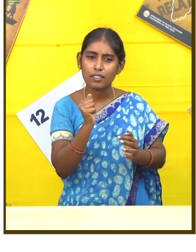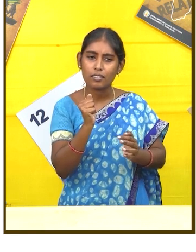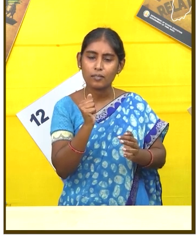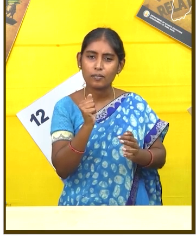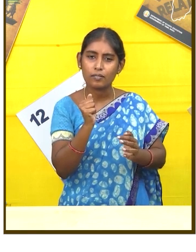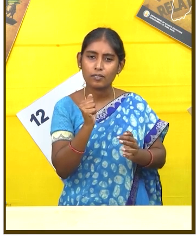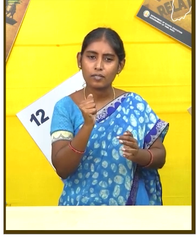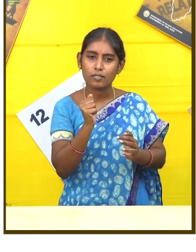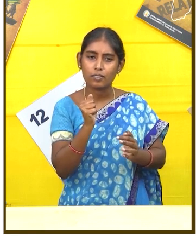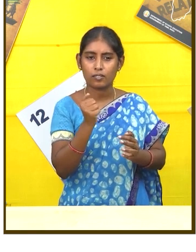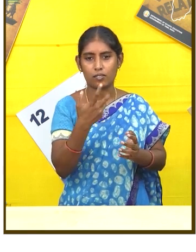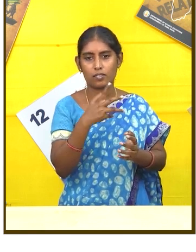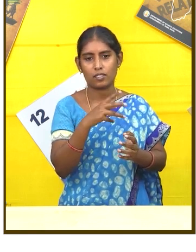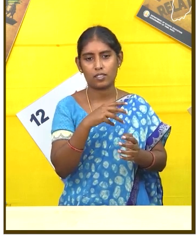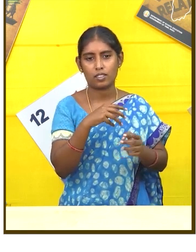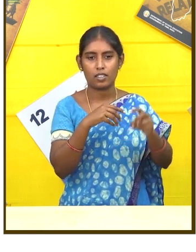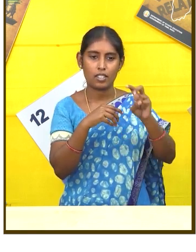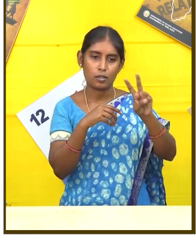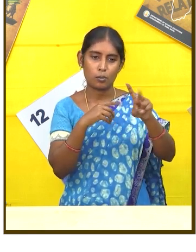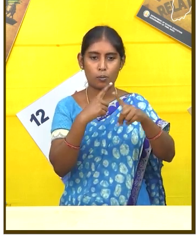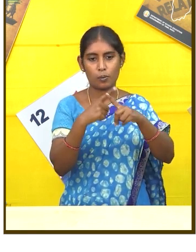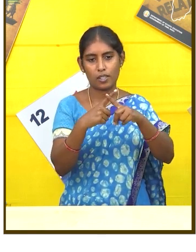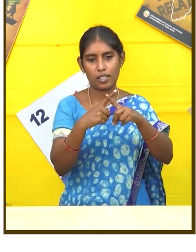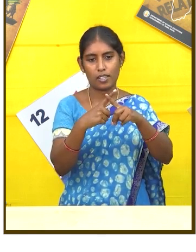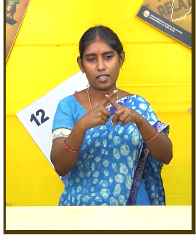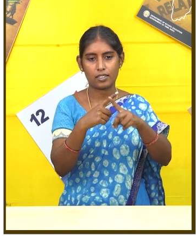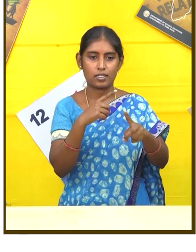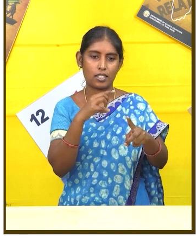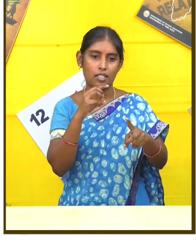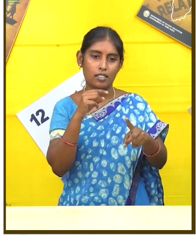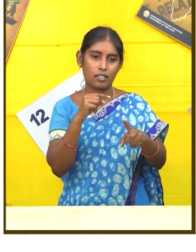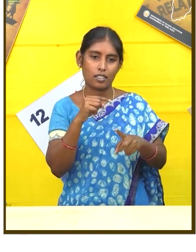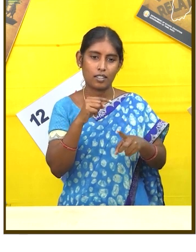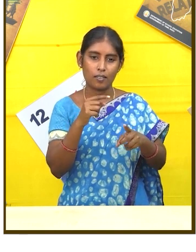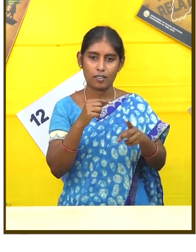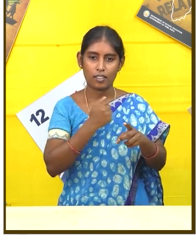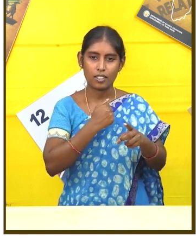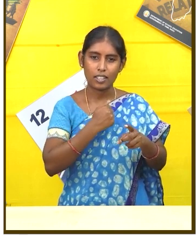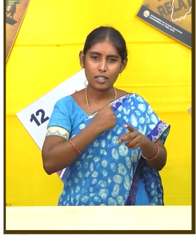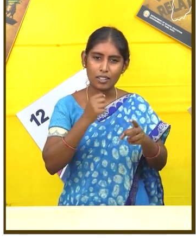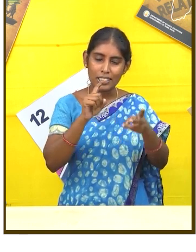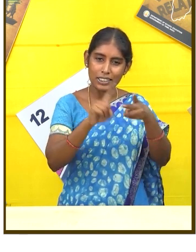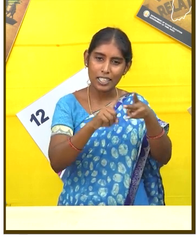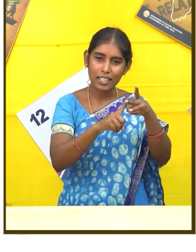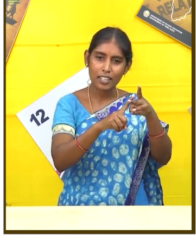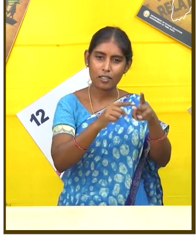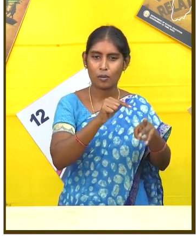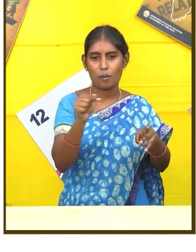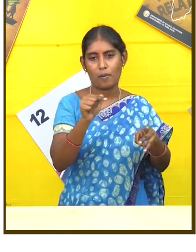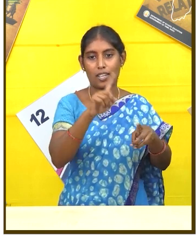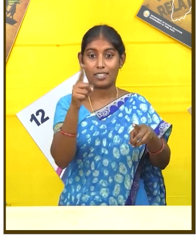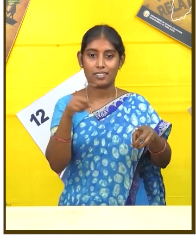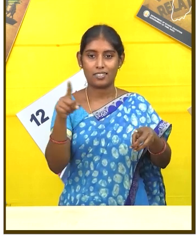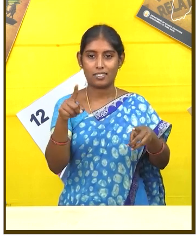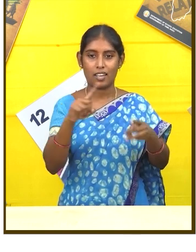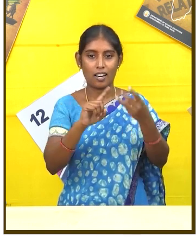is the idea. So what I did, second equation I selected because the second equation contains minus z.